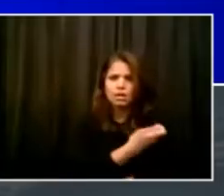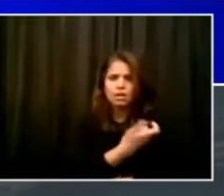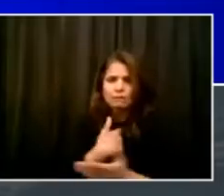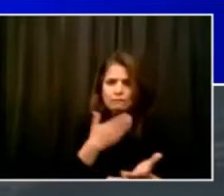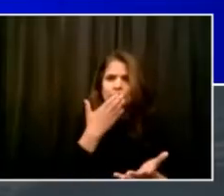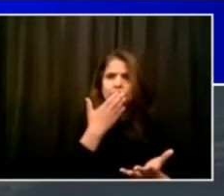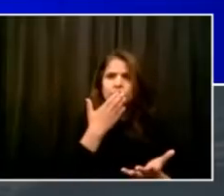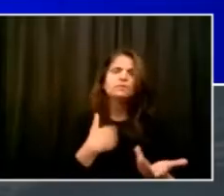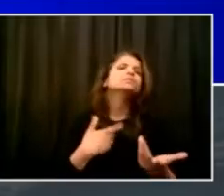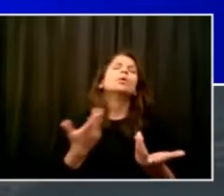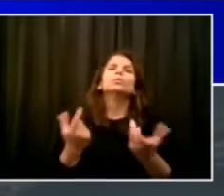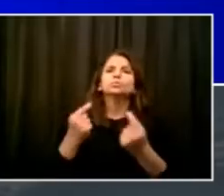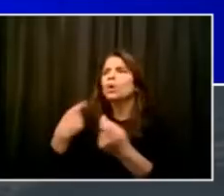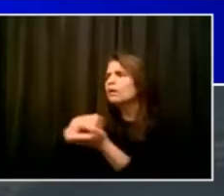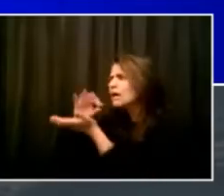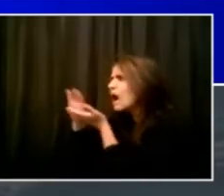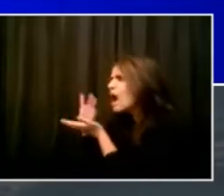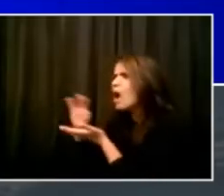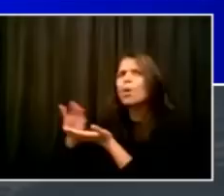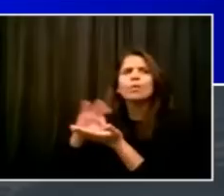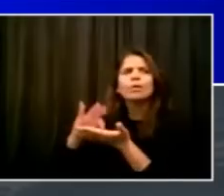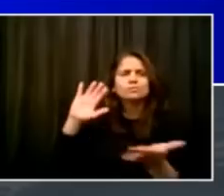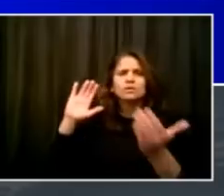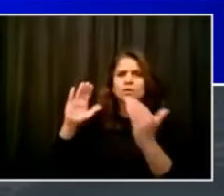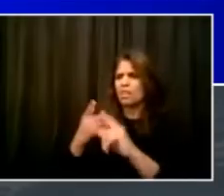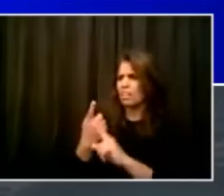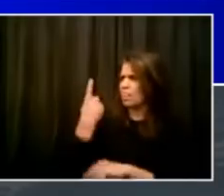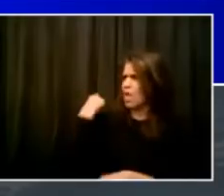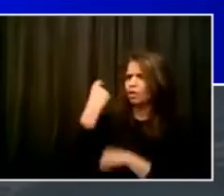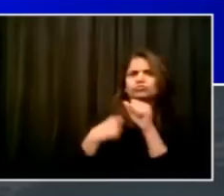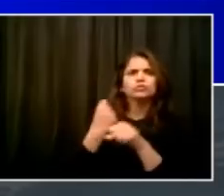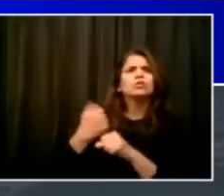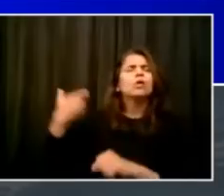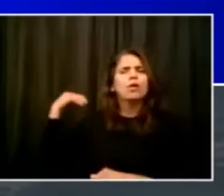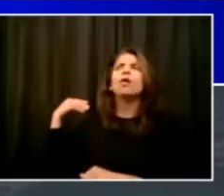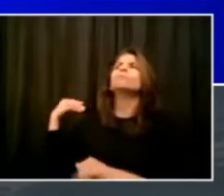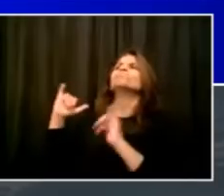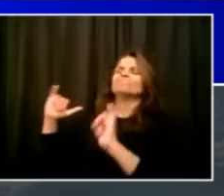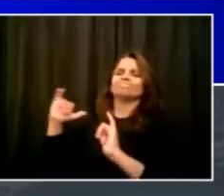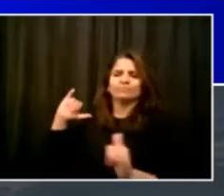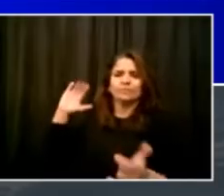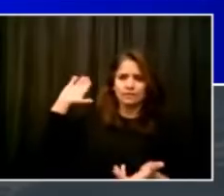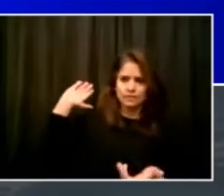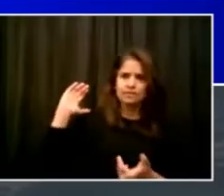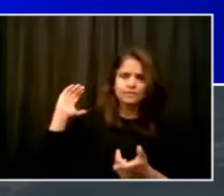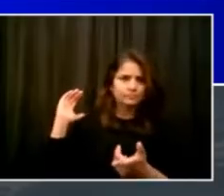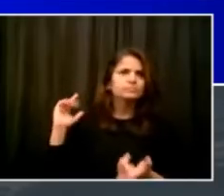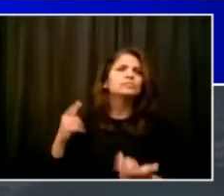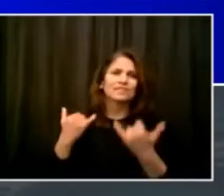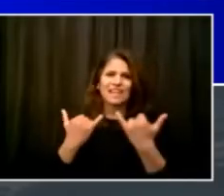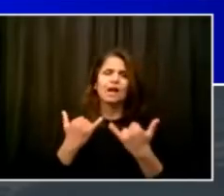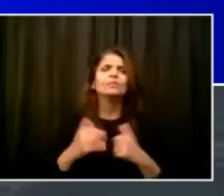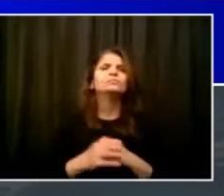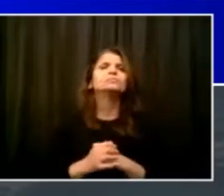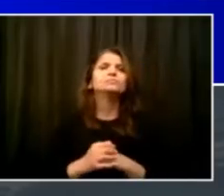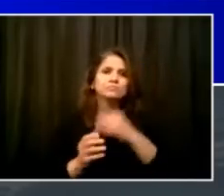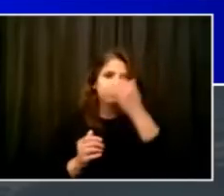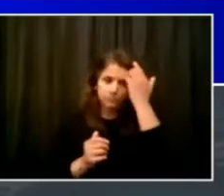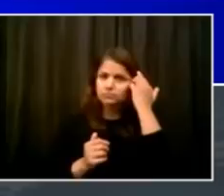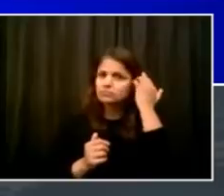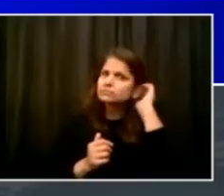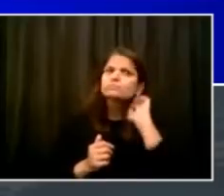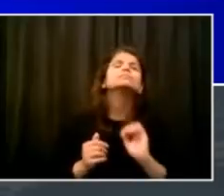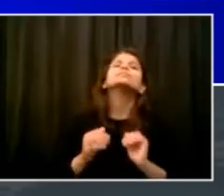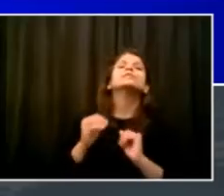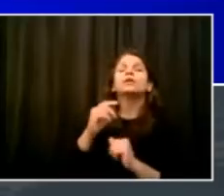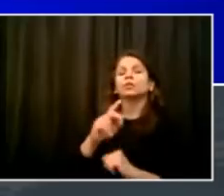kids in the category 2 years old or younger, there's been a 42% drop in the